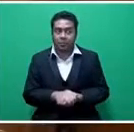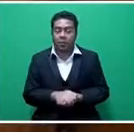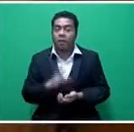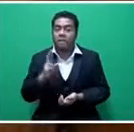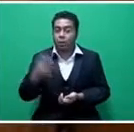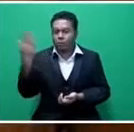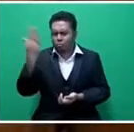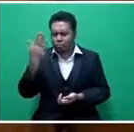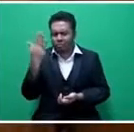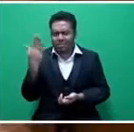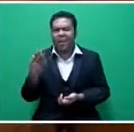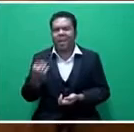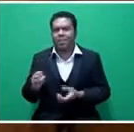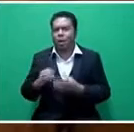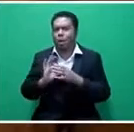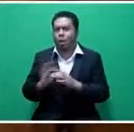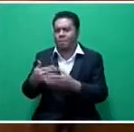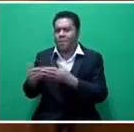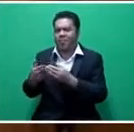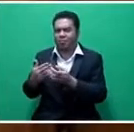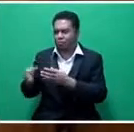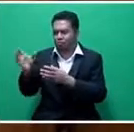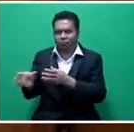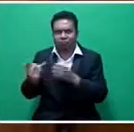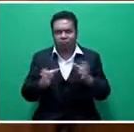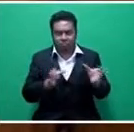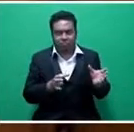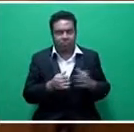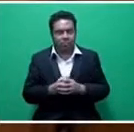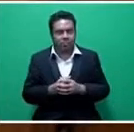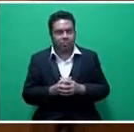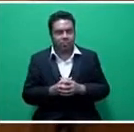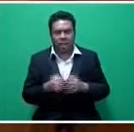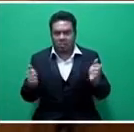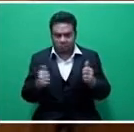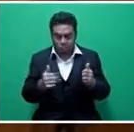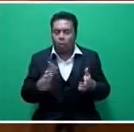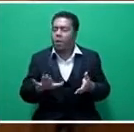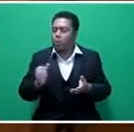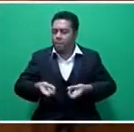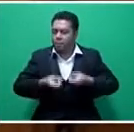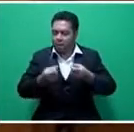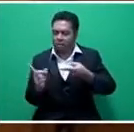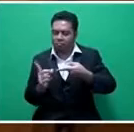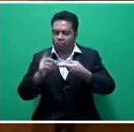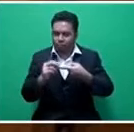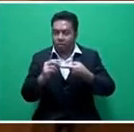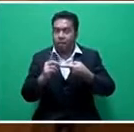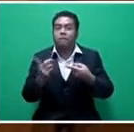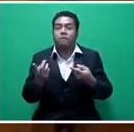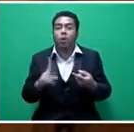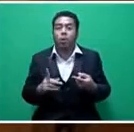for schools that are run by managements, we also, like I said, provide supplementary hostel grants, and these